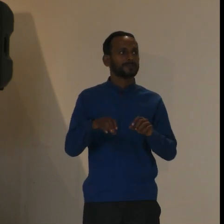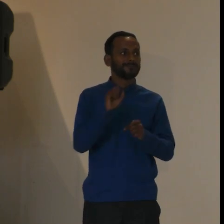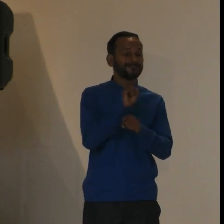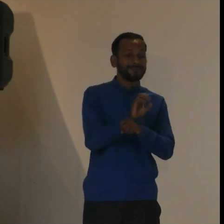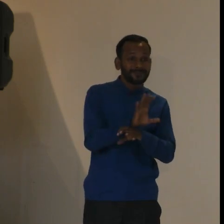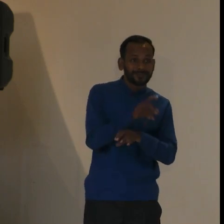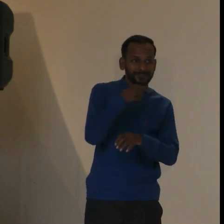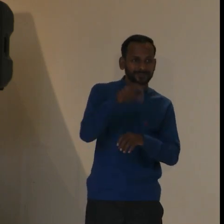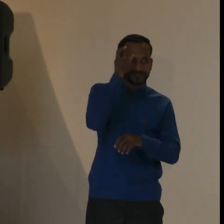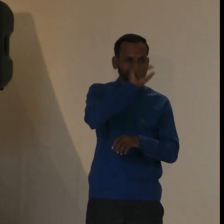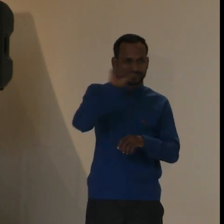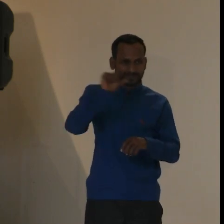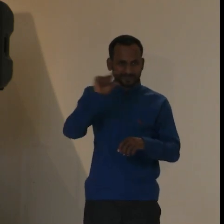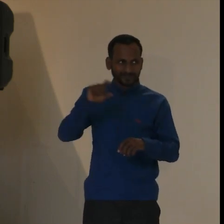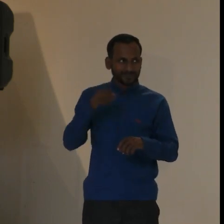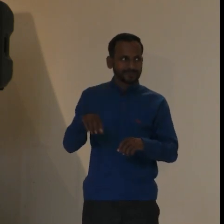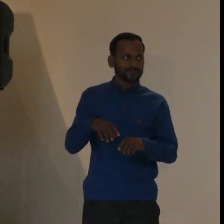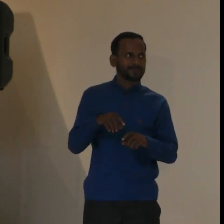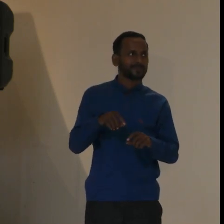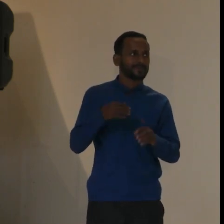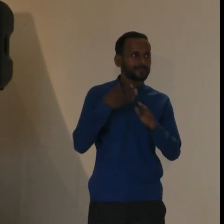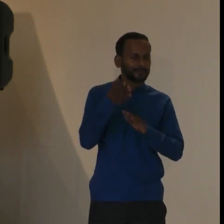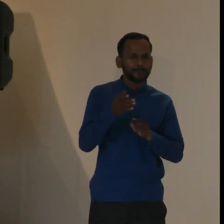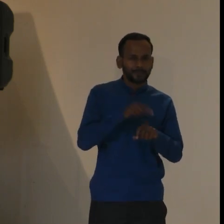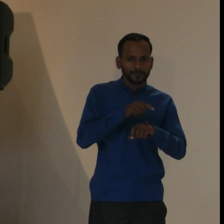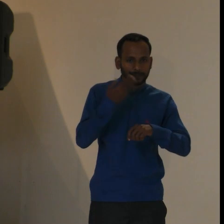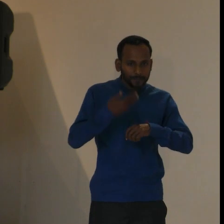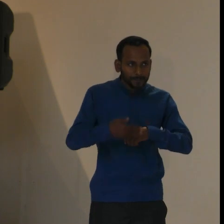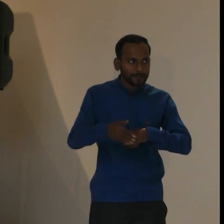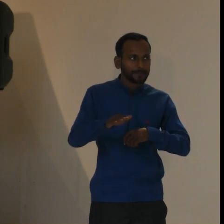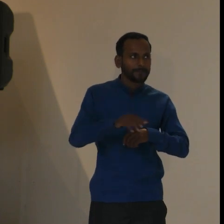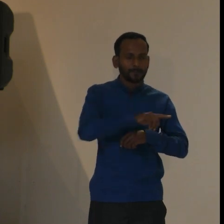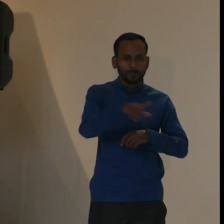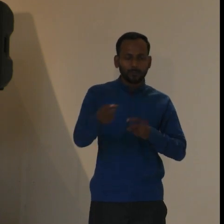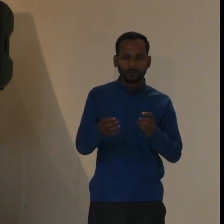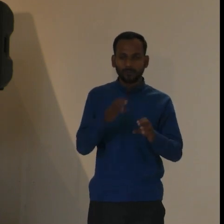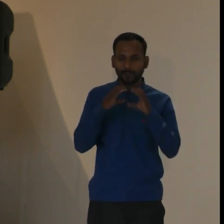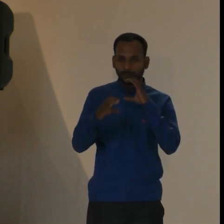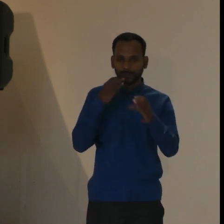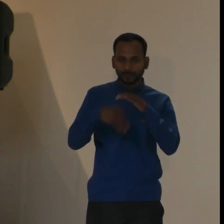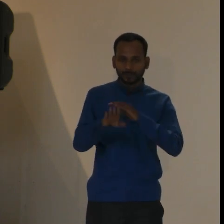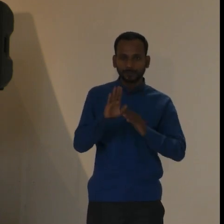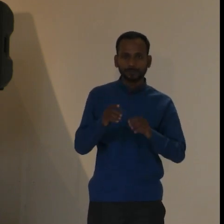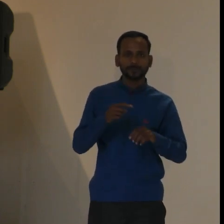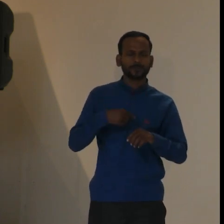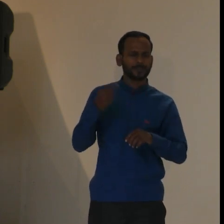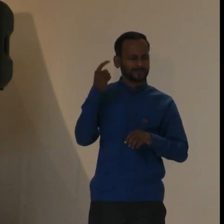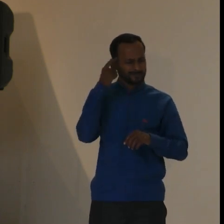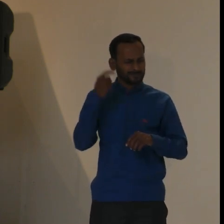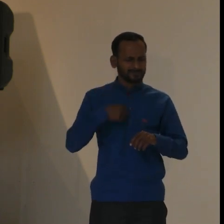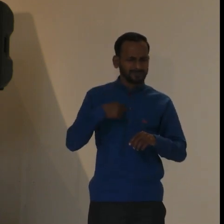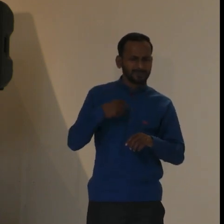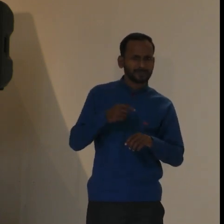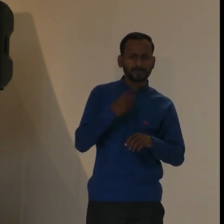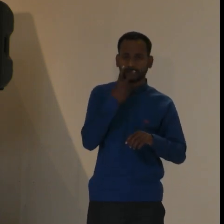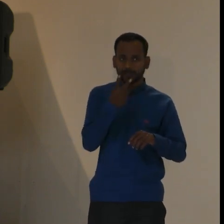and the soundscape that we recorded there. When we were doing that, there was this whole conversation that kind of erupted in my head,